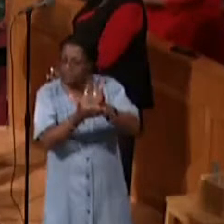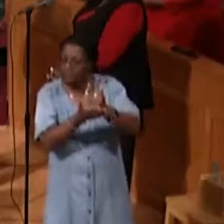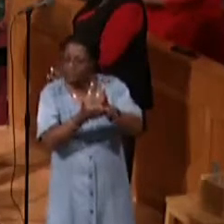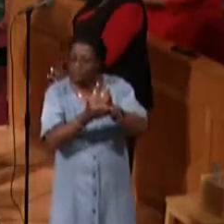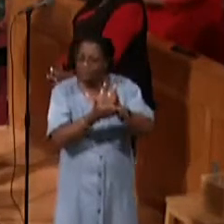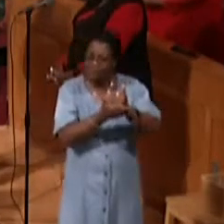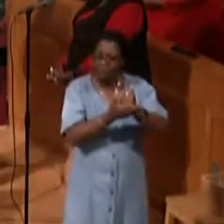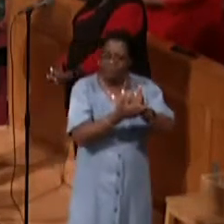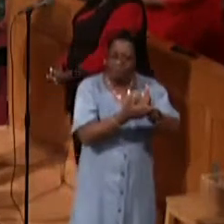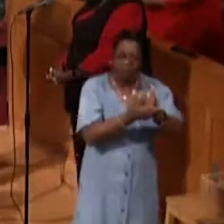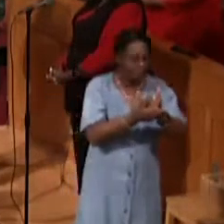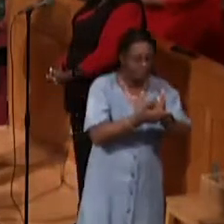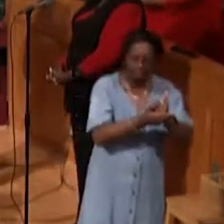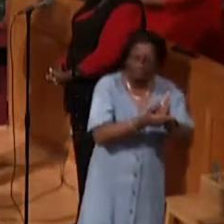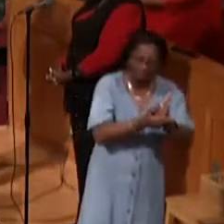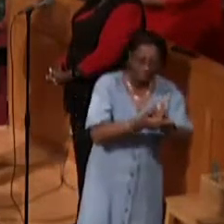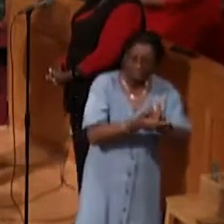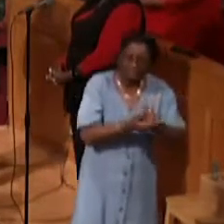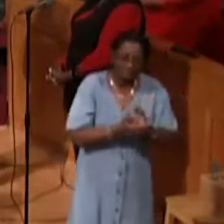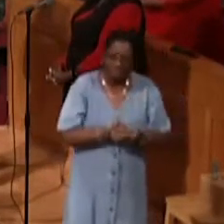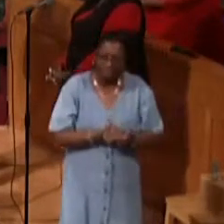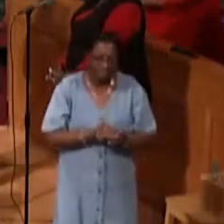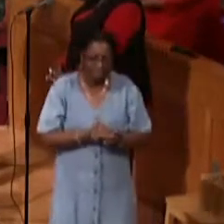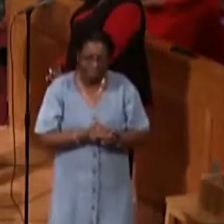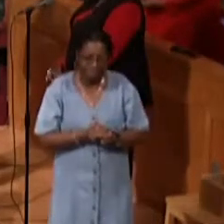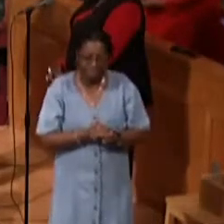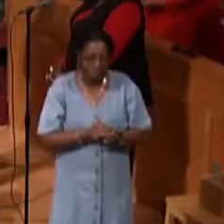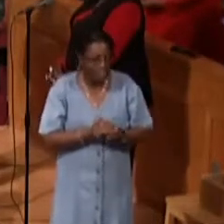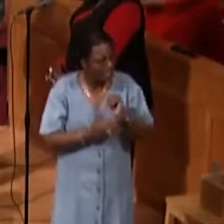I dare not stay home on the last communion of the year.